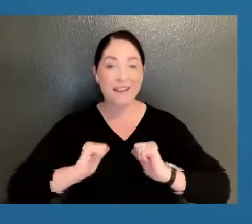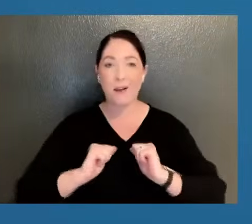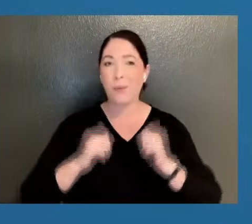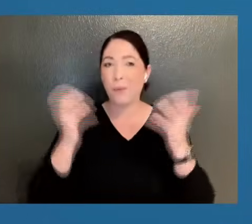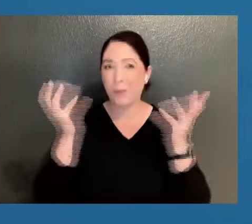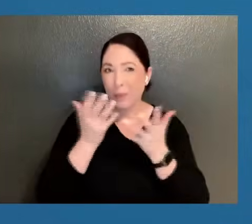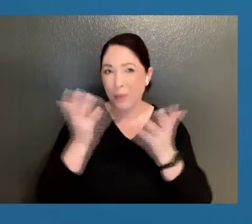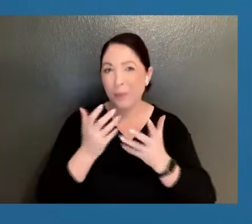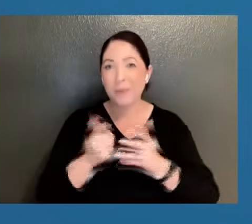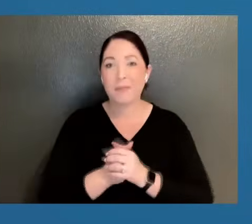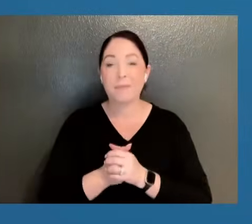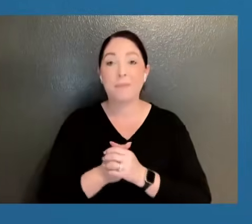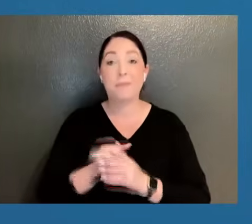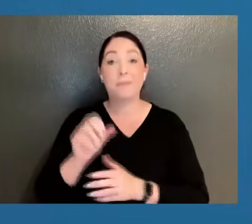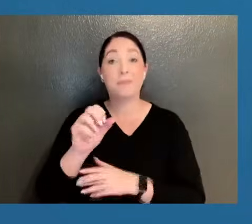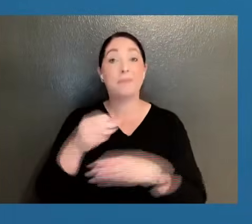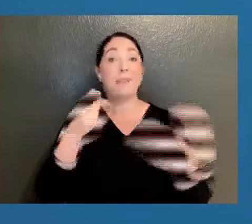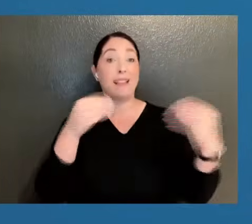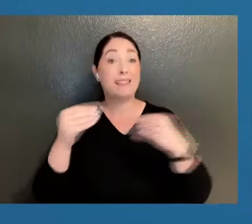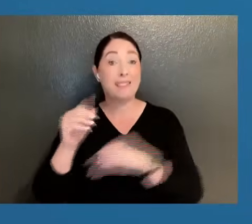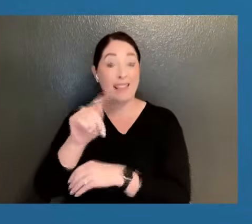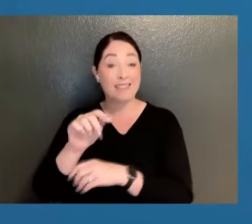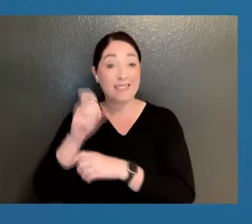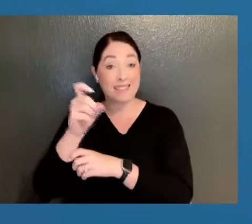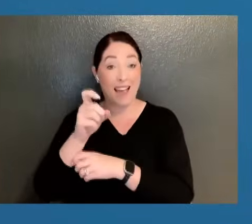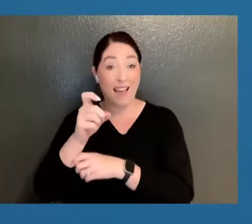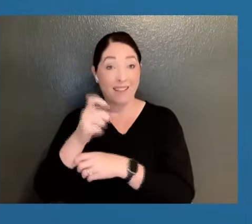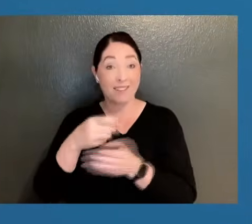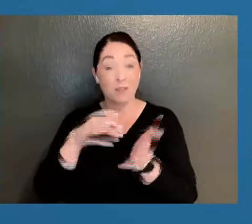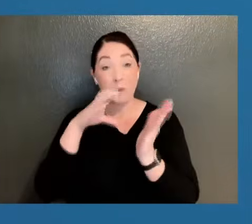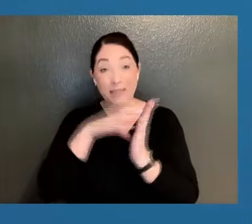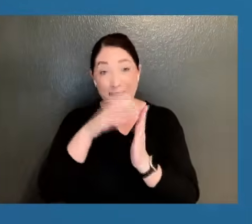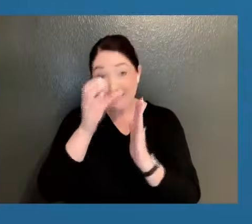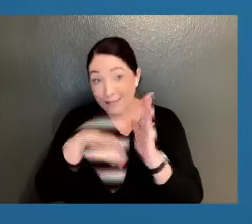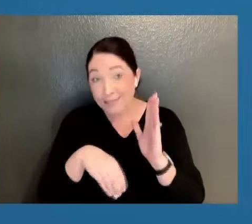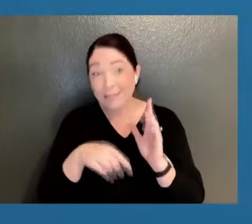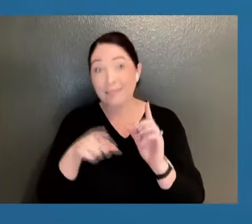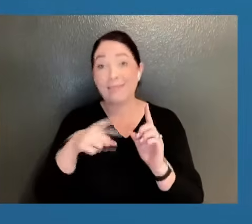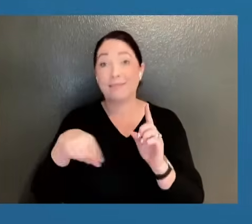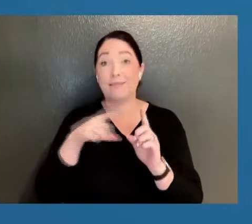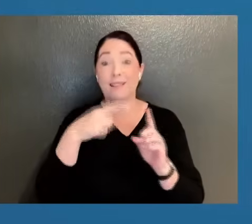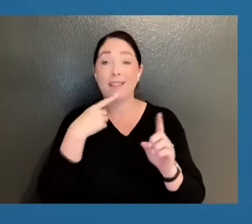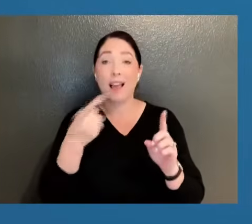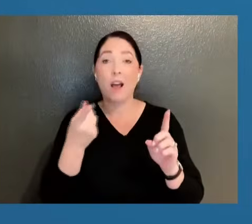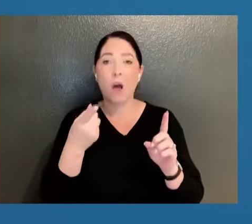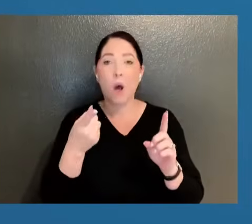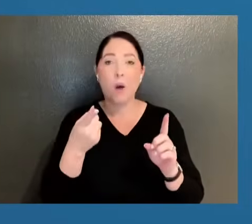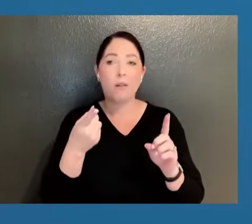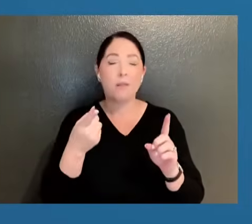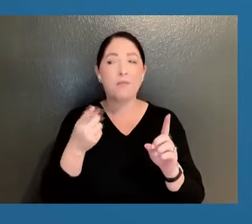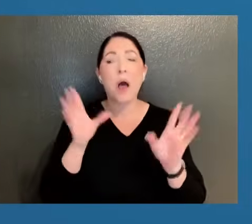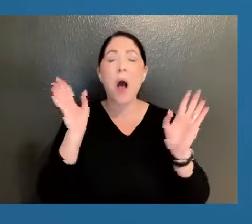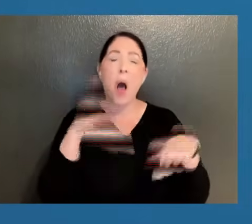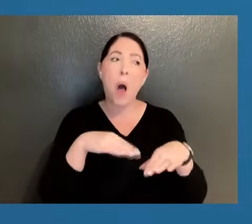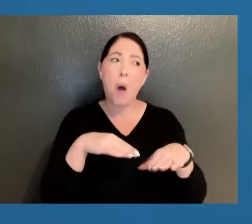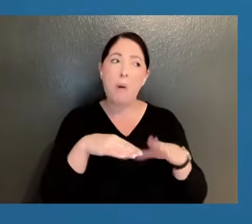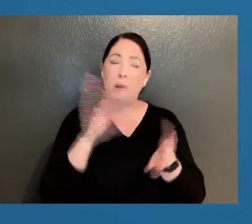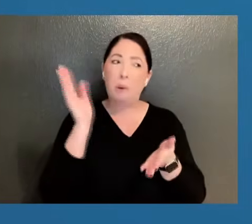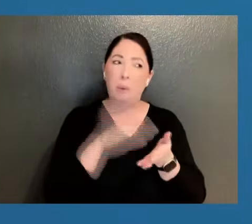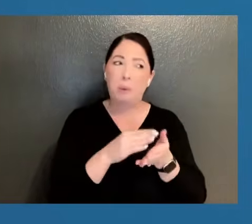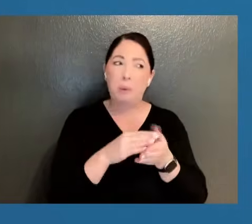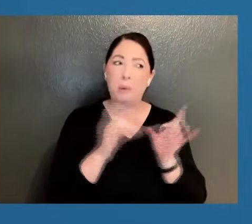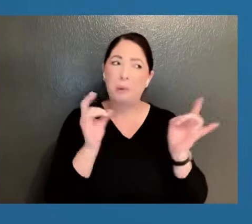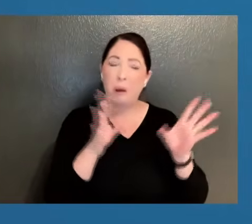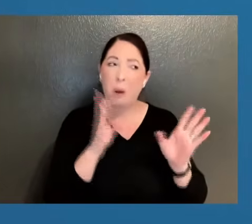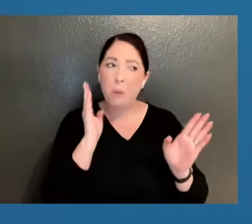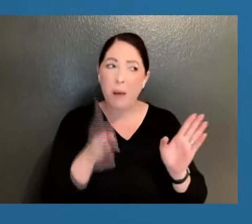sales tax receipts in the area that people said would be killed by this are up 6%. I mean, people are still coming, they're